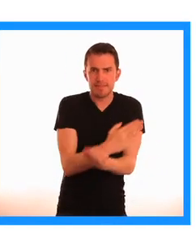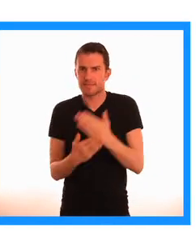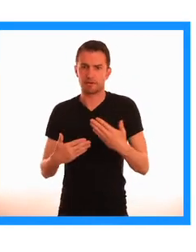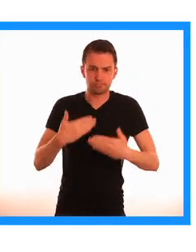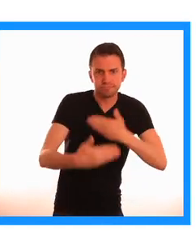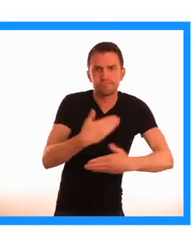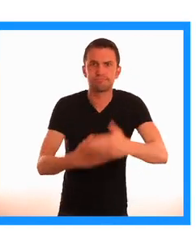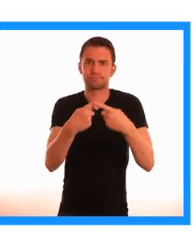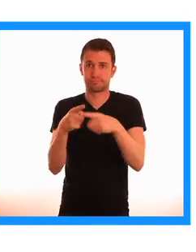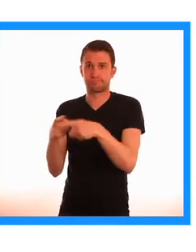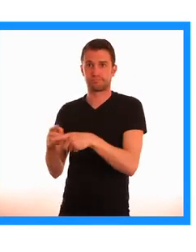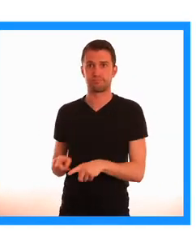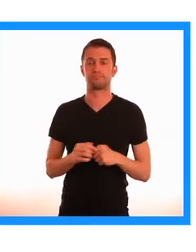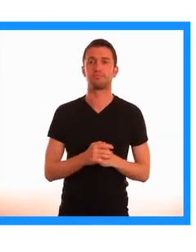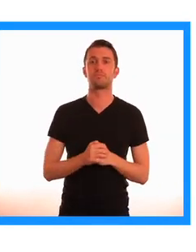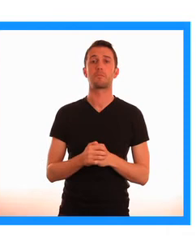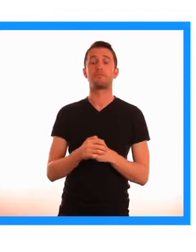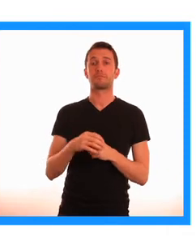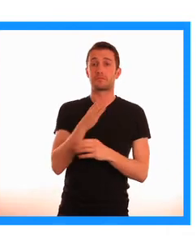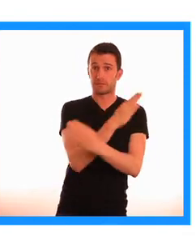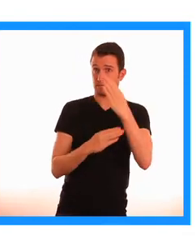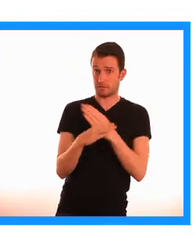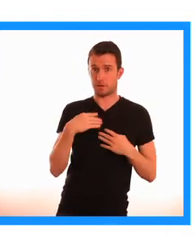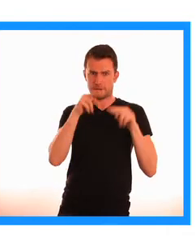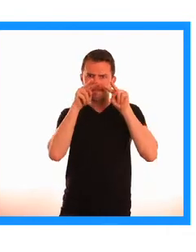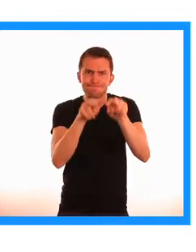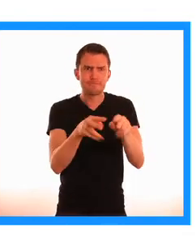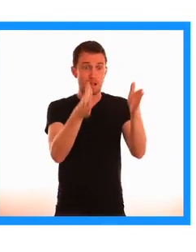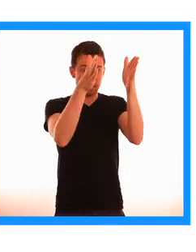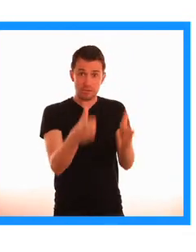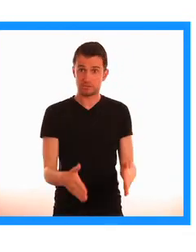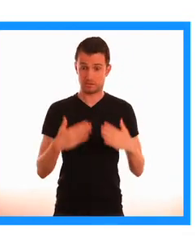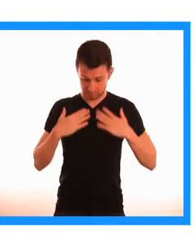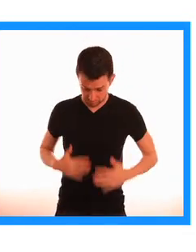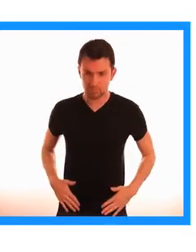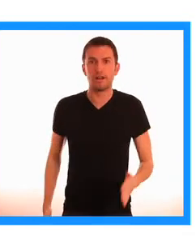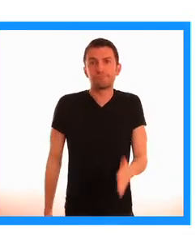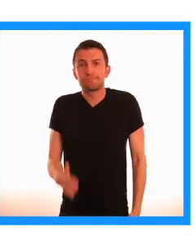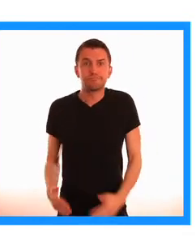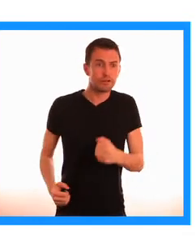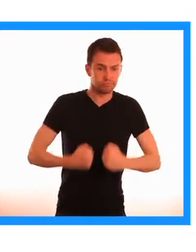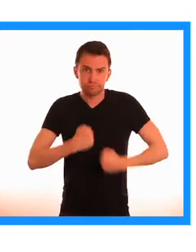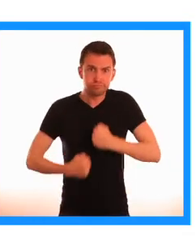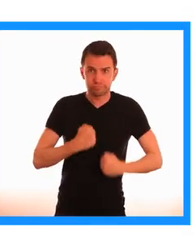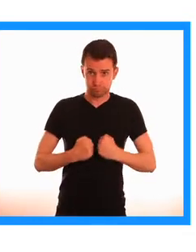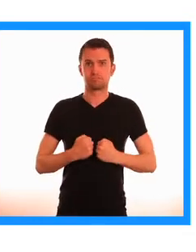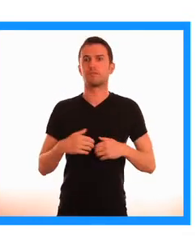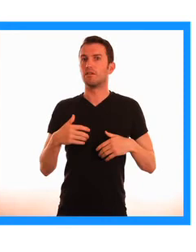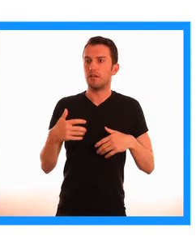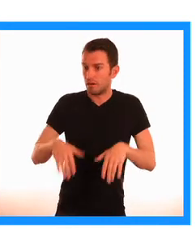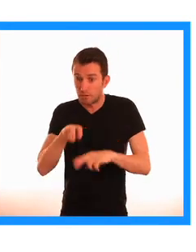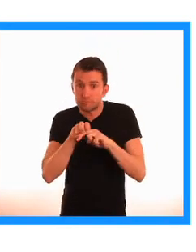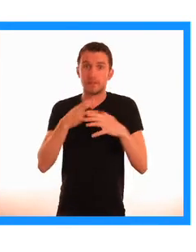ICF, developed by the World Health Organization. The classification regards disability in two main ways: as a matter of the body's structure